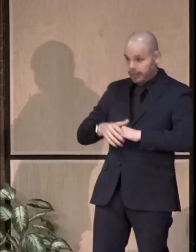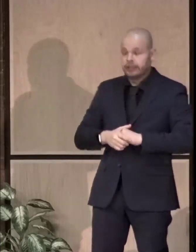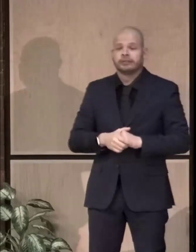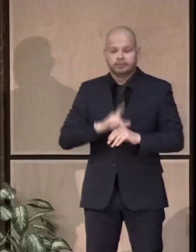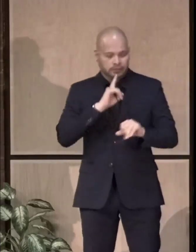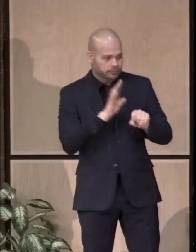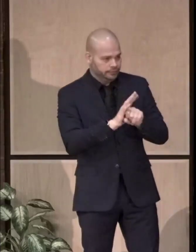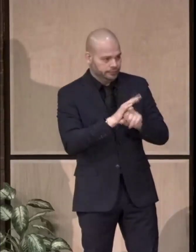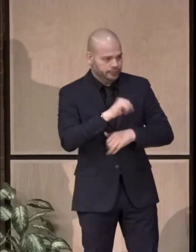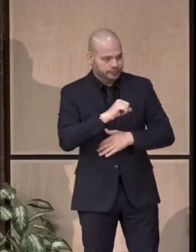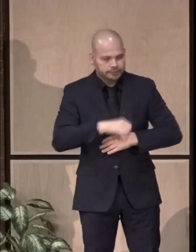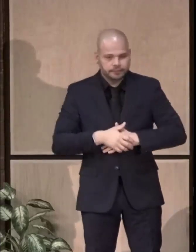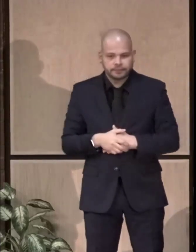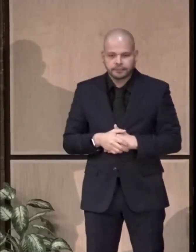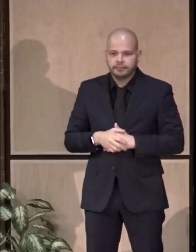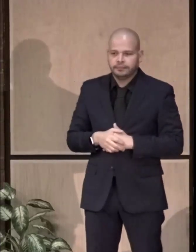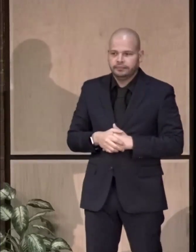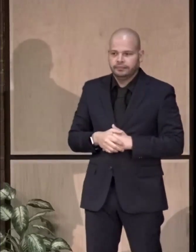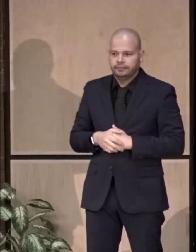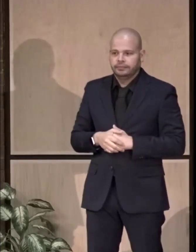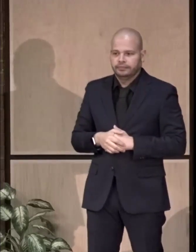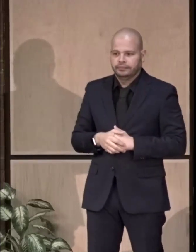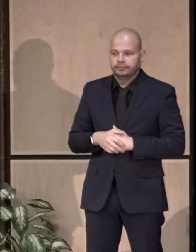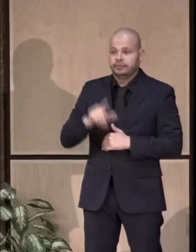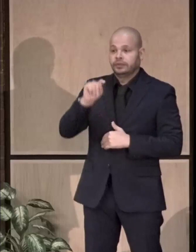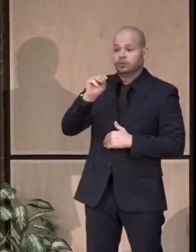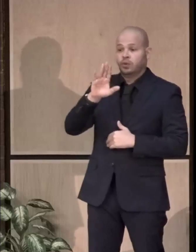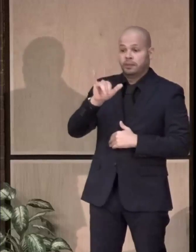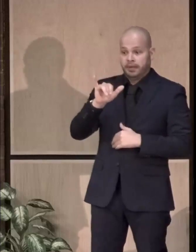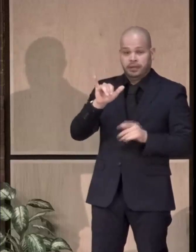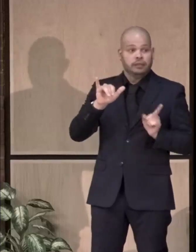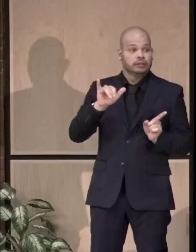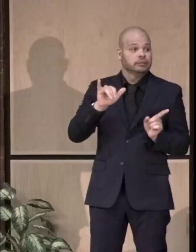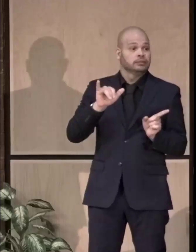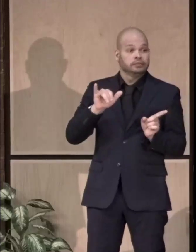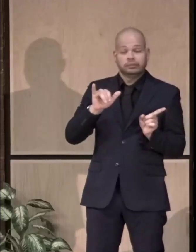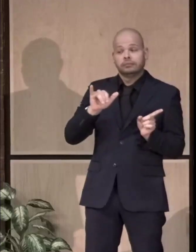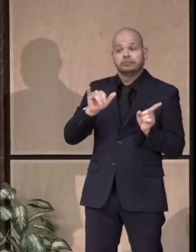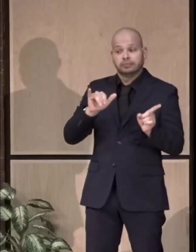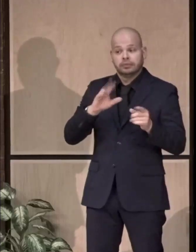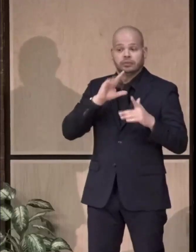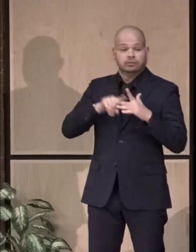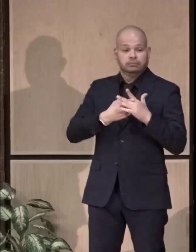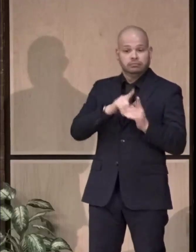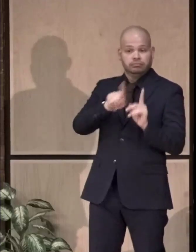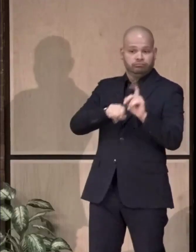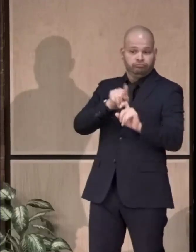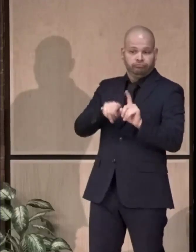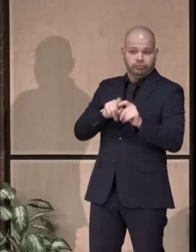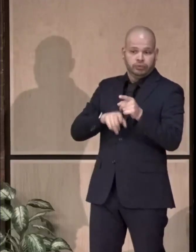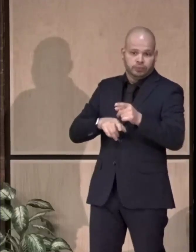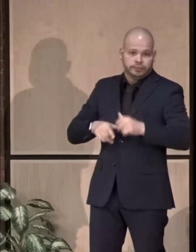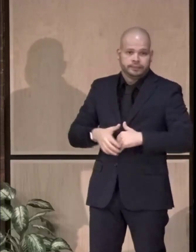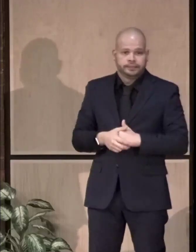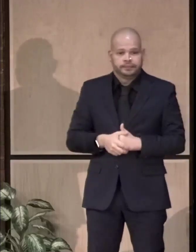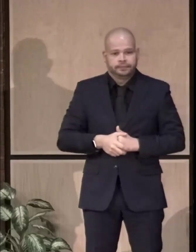And Toby Dilworth of the commission will lead on in the questioning at